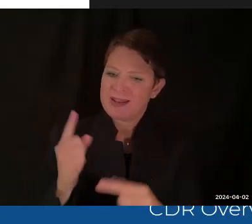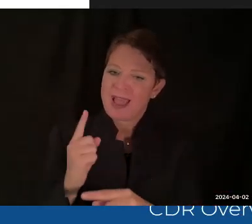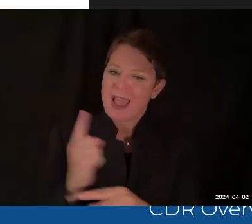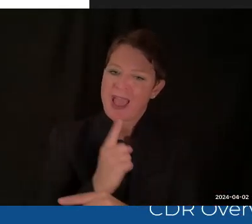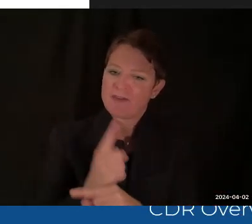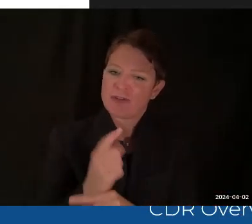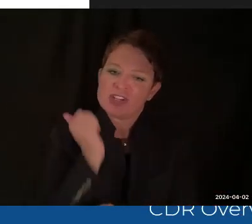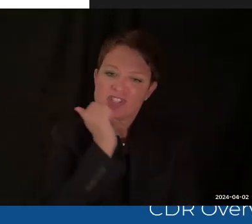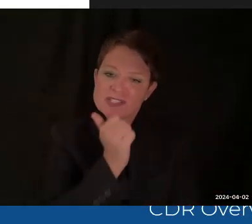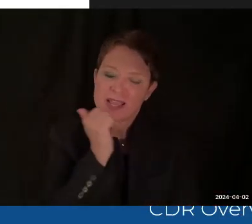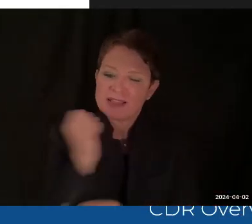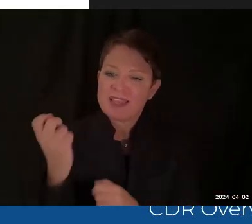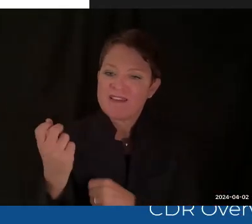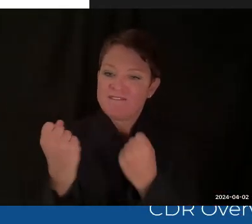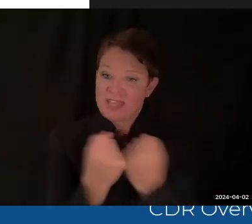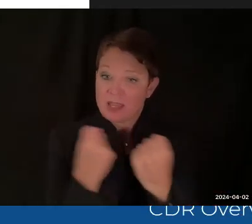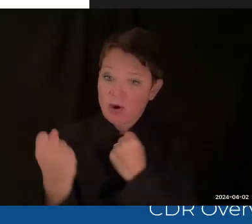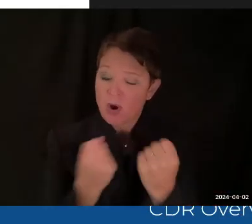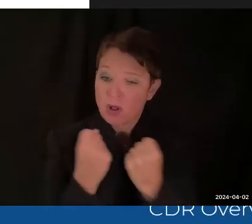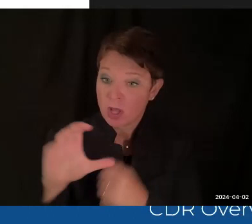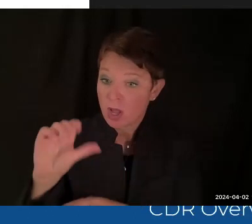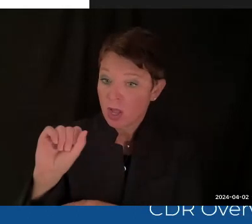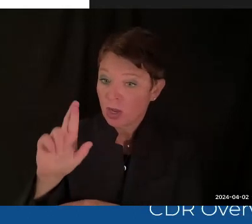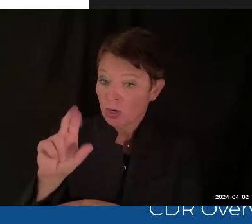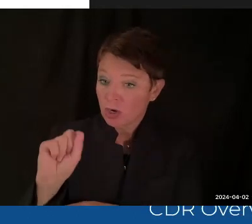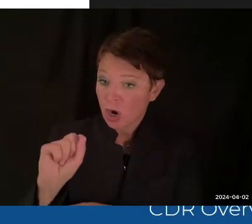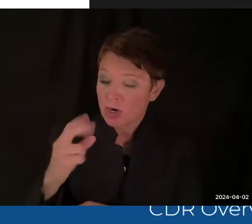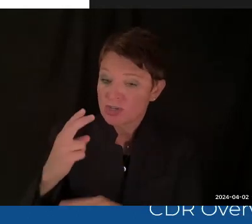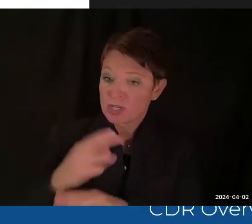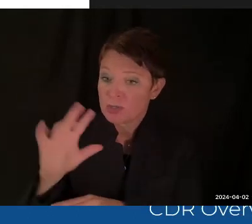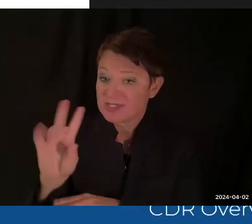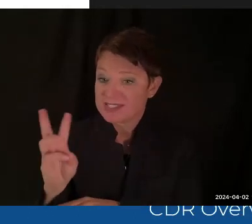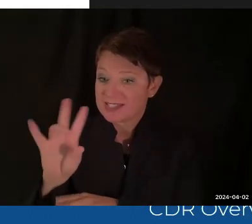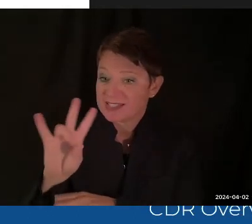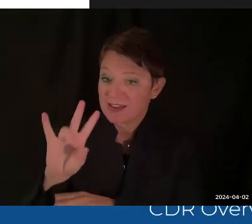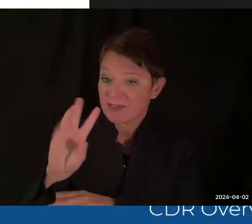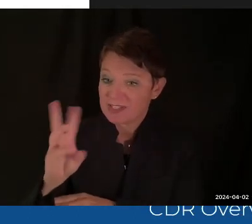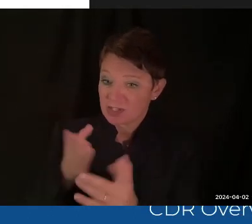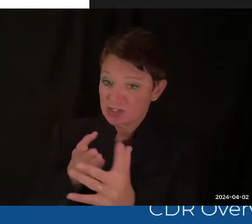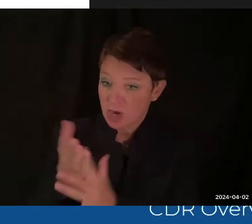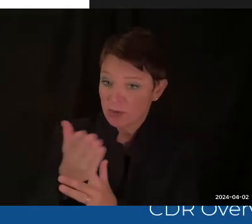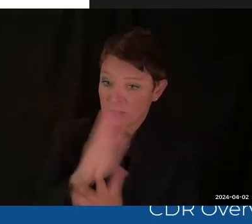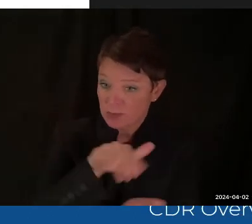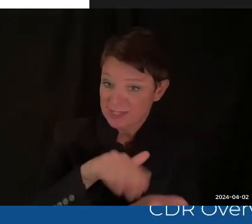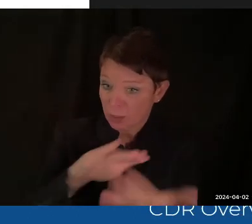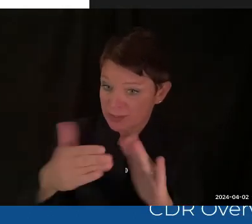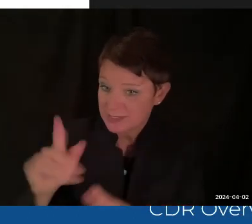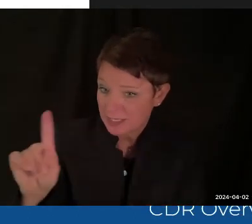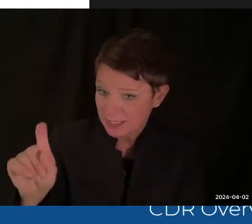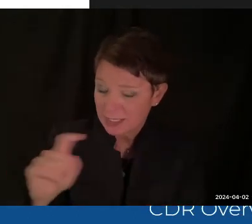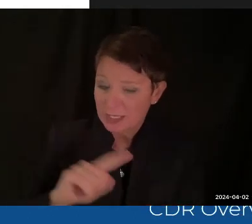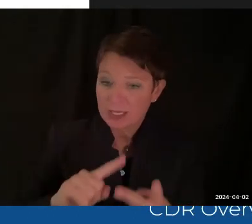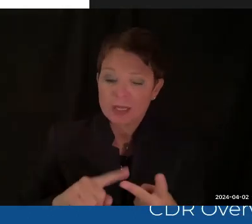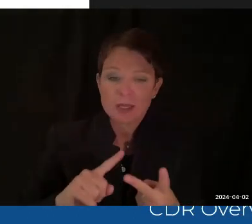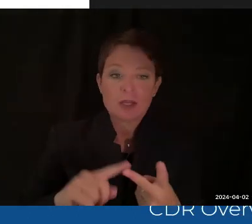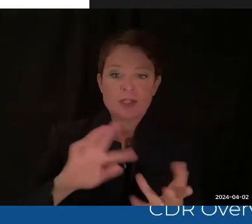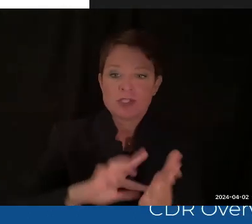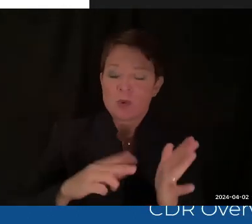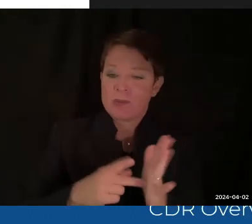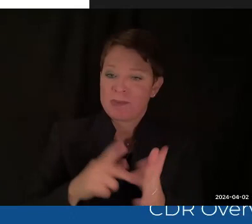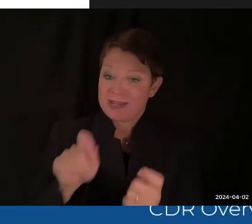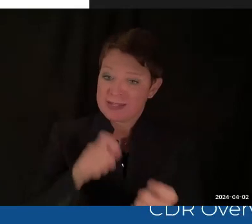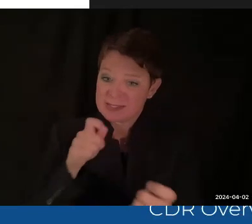daily vehicles. Are we talking about cars that use 676 while traveling through Center City? Are we talking about just